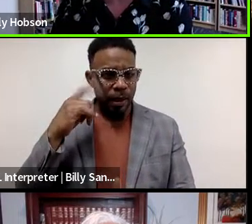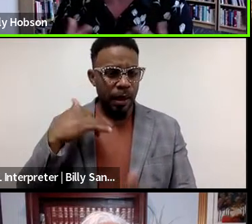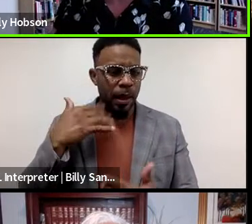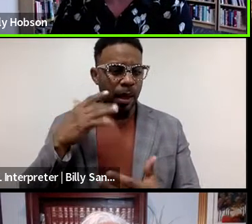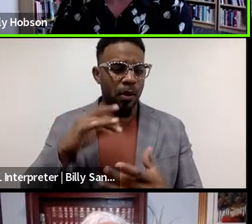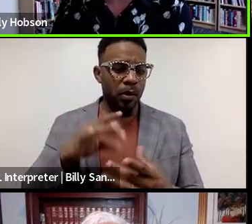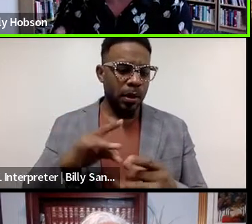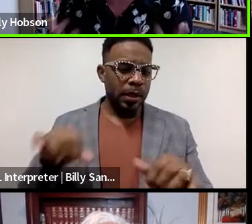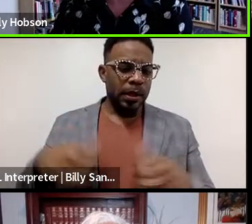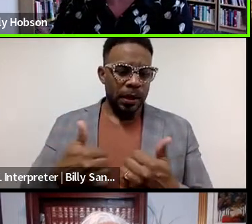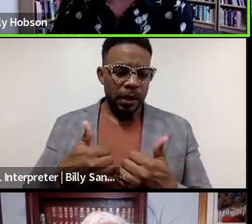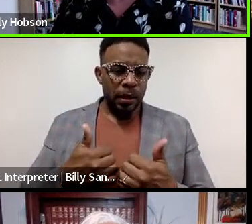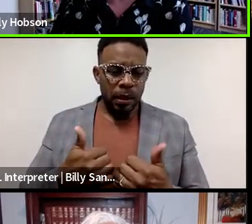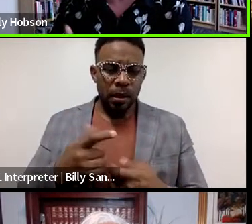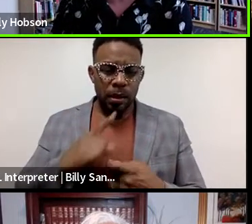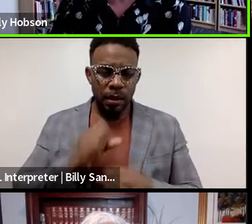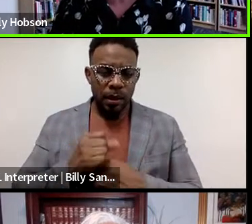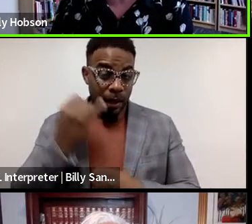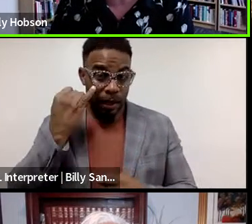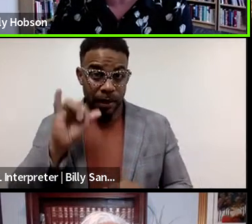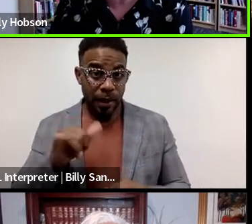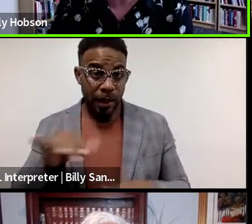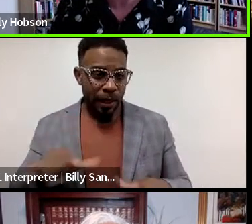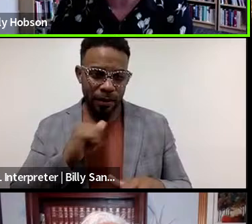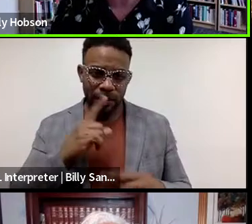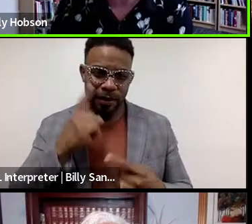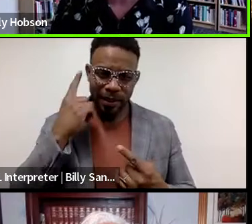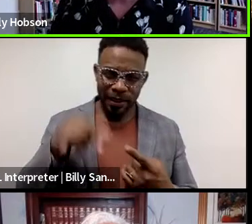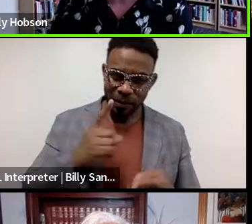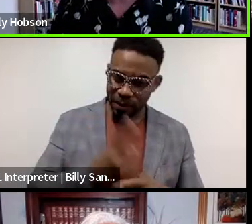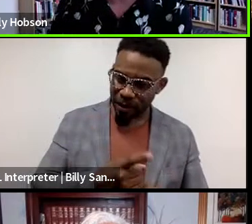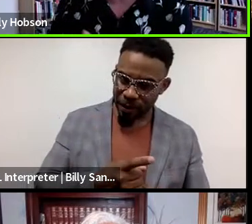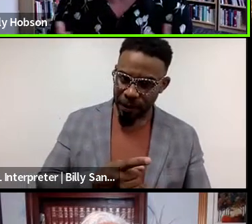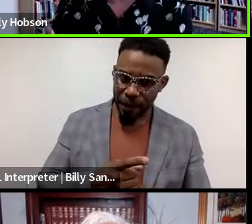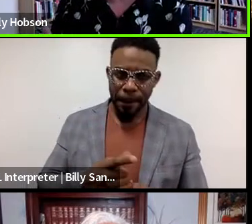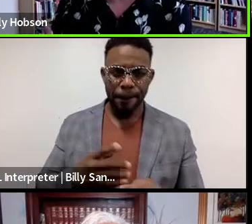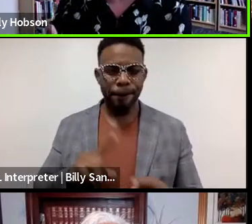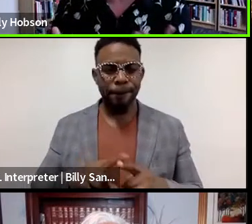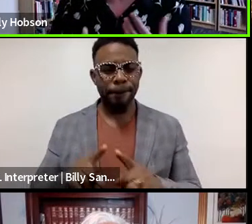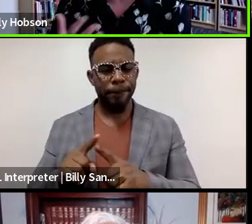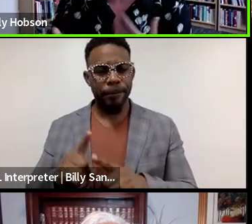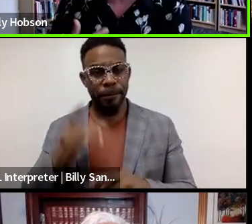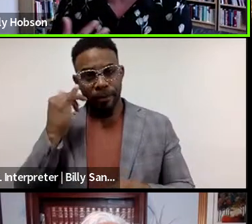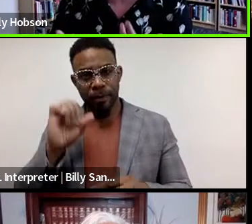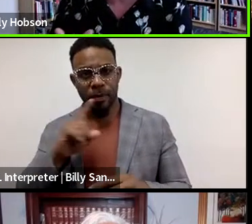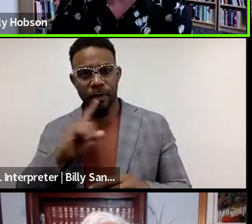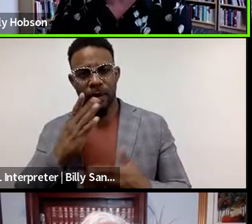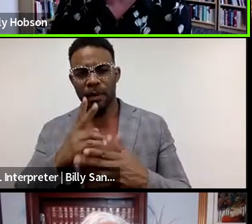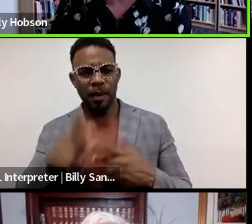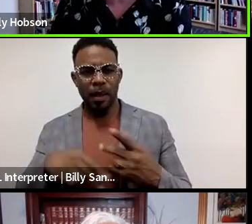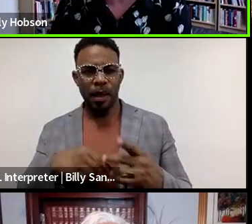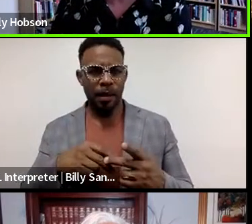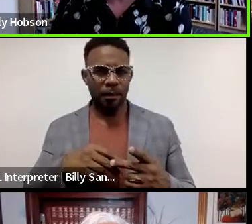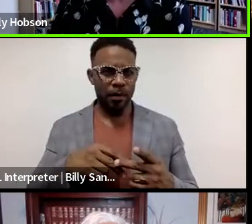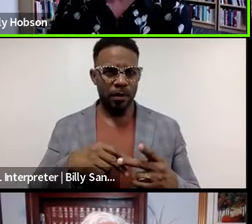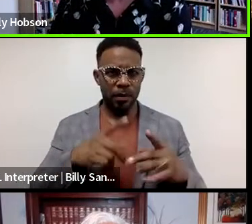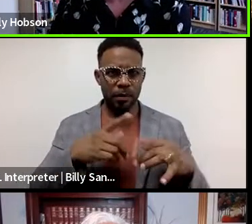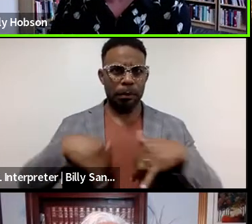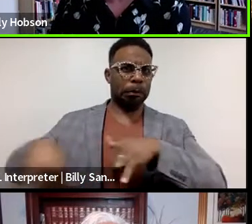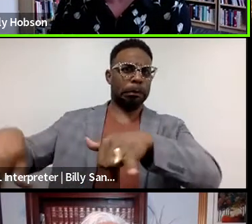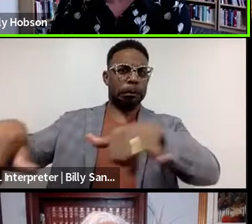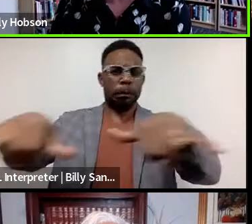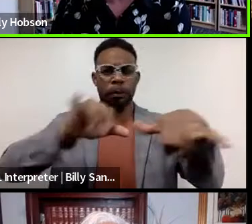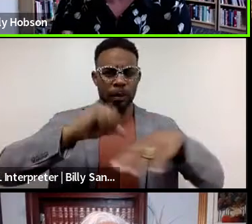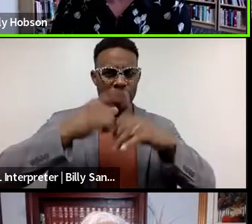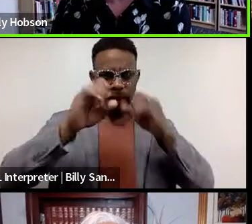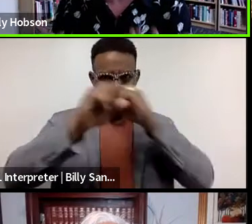would sort of challenge certainly the idea that activists don't really think, right? But also the idea that there's some kind of monolithic set